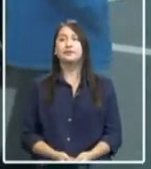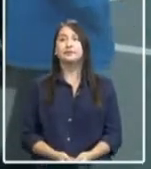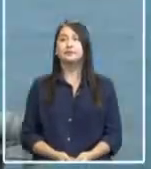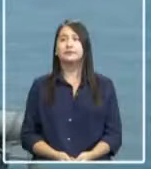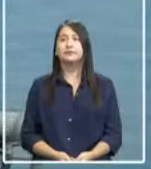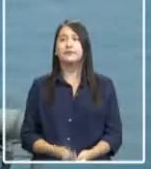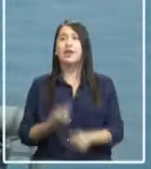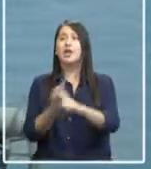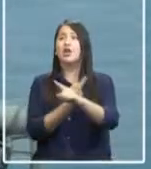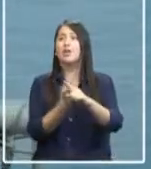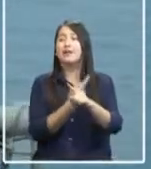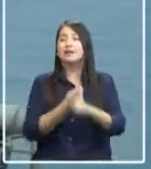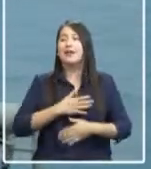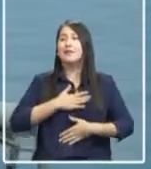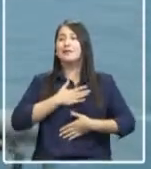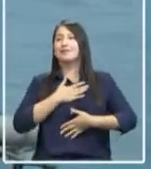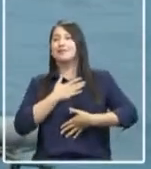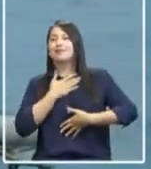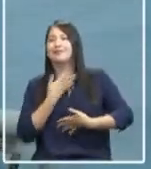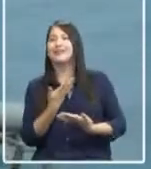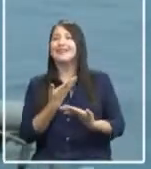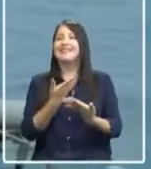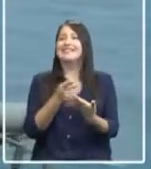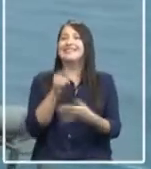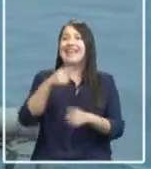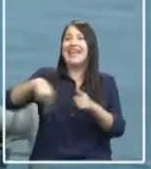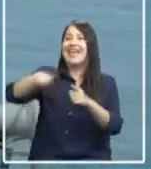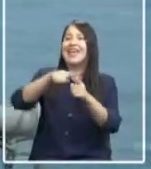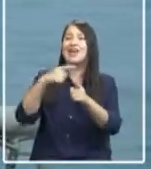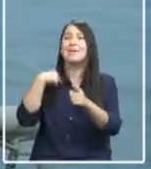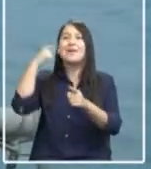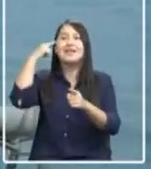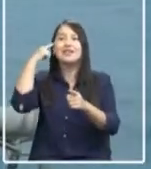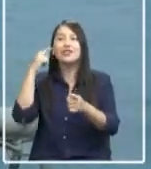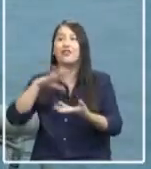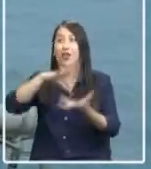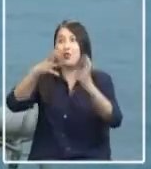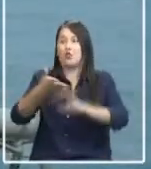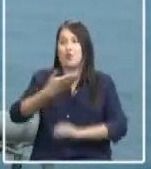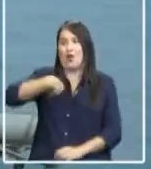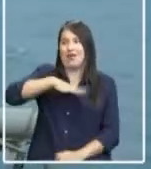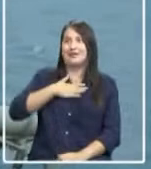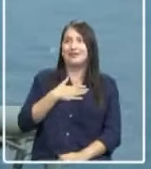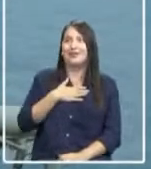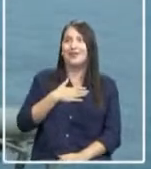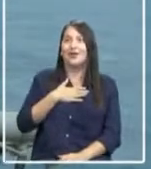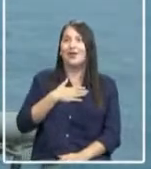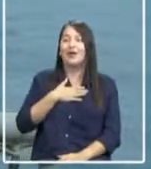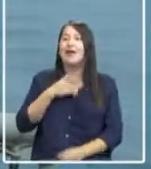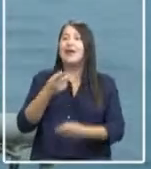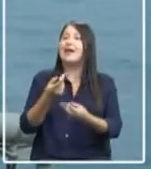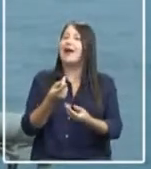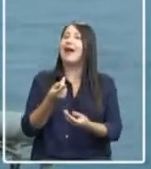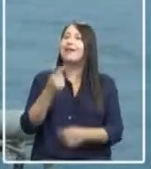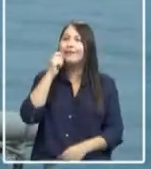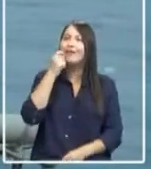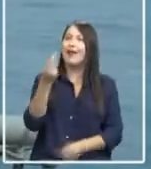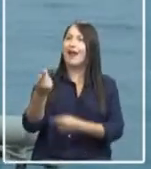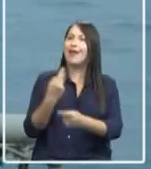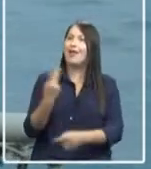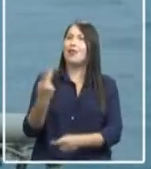very fun to talk to people about how what they're thinking about the world turns out to be both similar